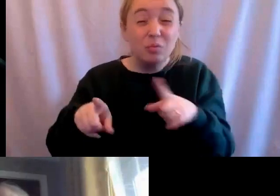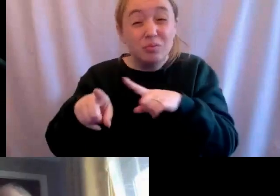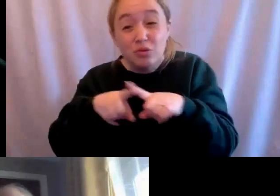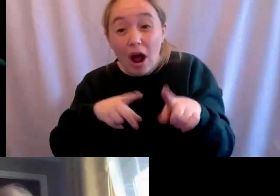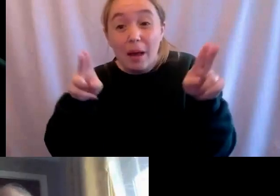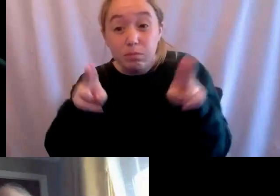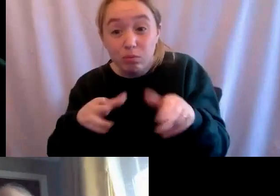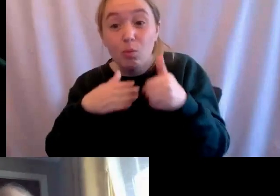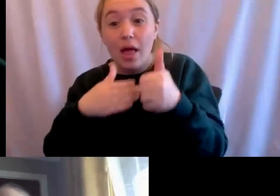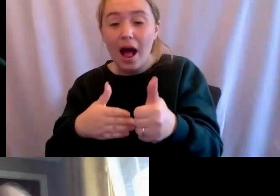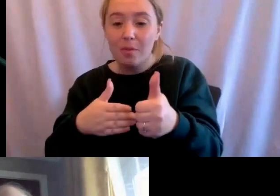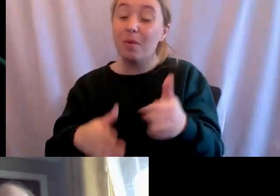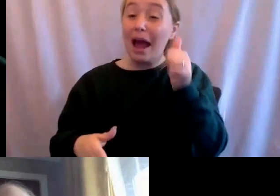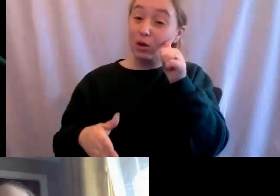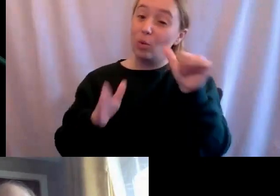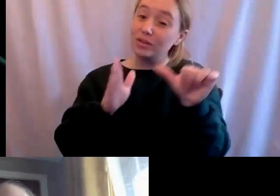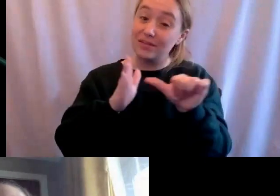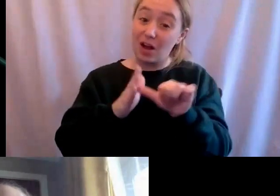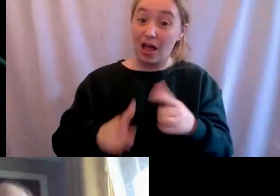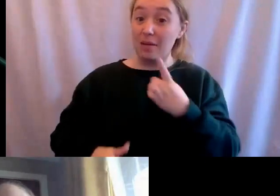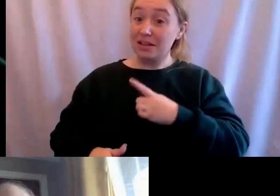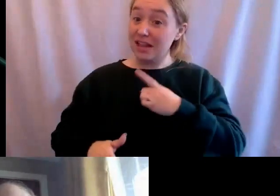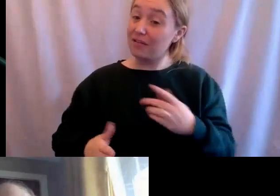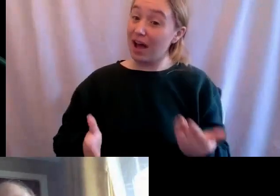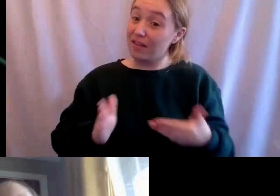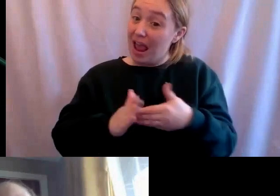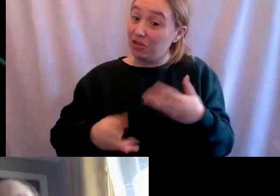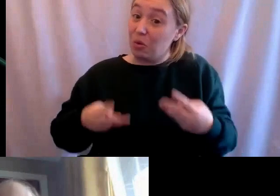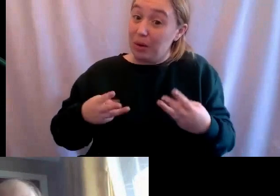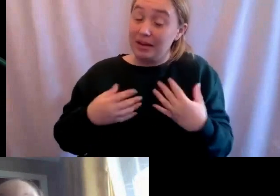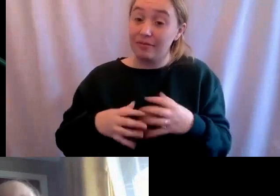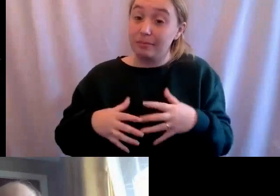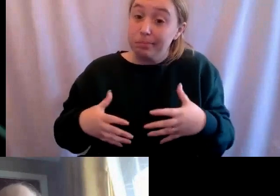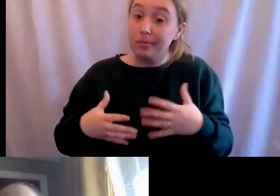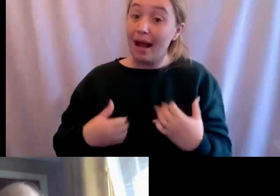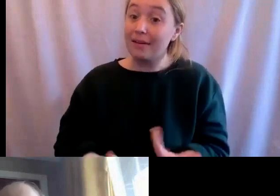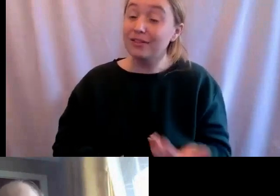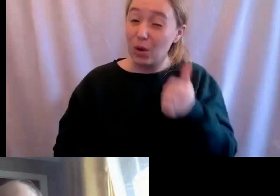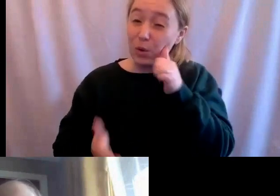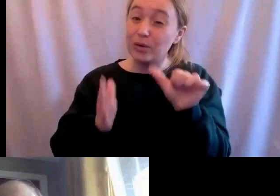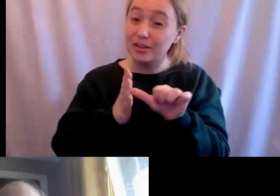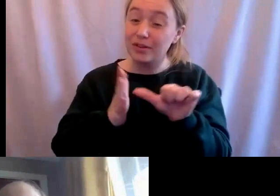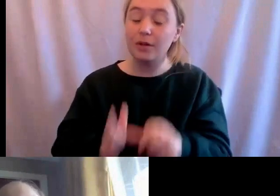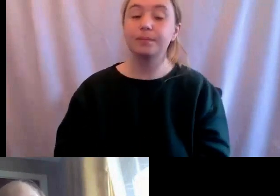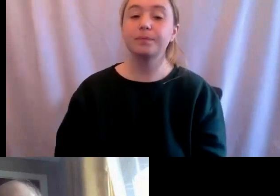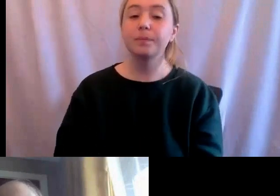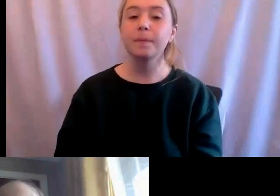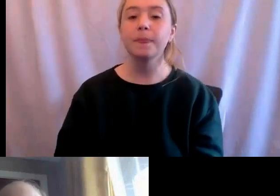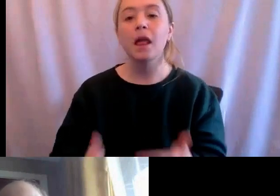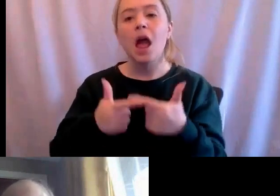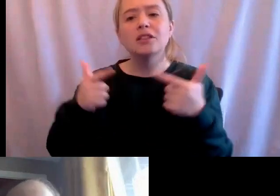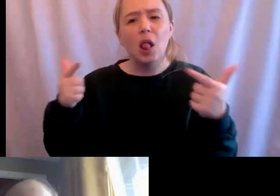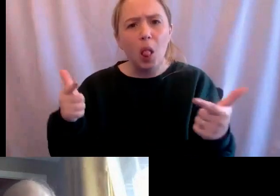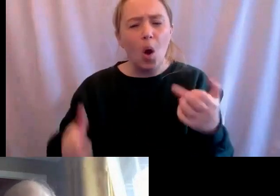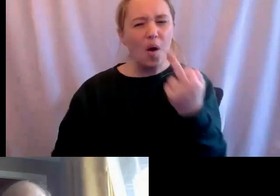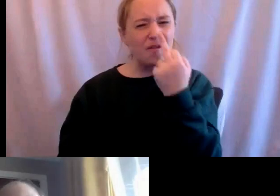So keeping well hydrated. I've separated this from fluid advice because there's lots of myths out there on fluid. If you look in a physio